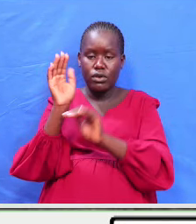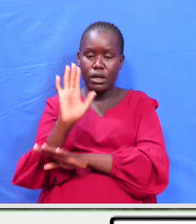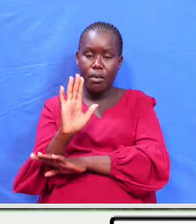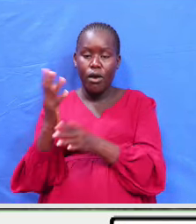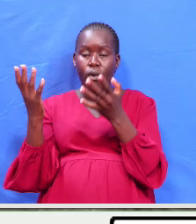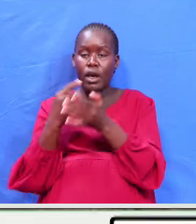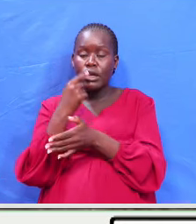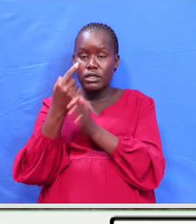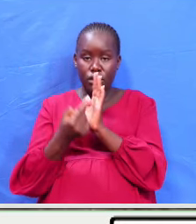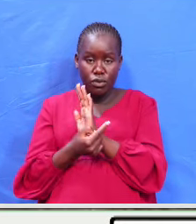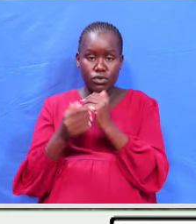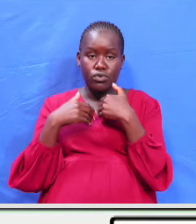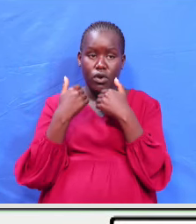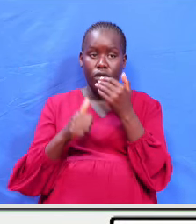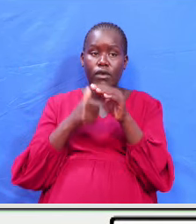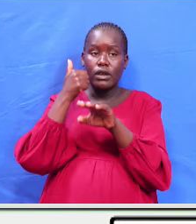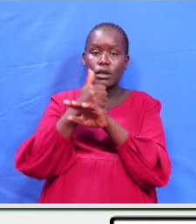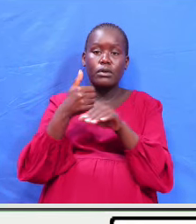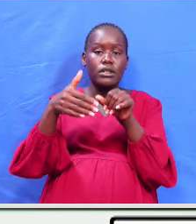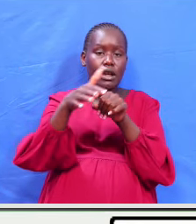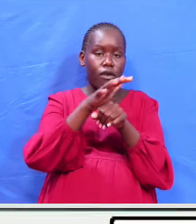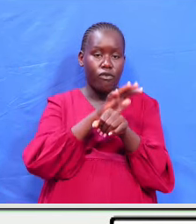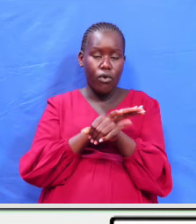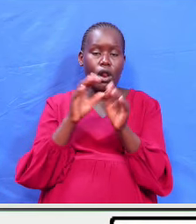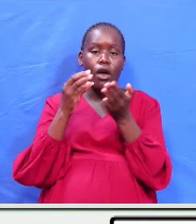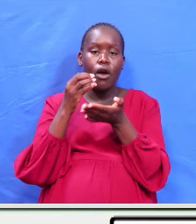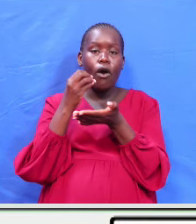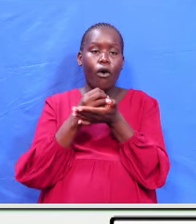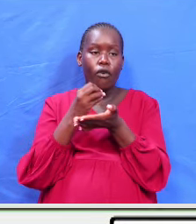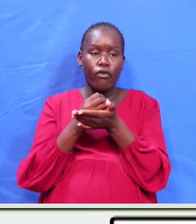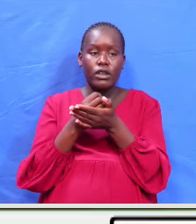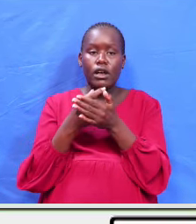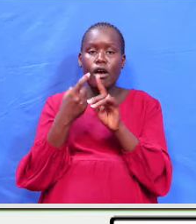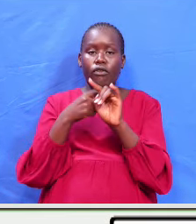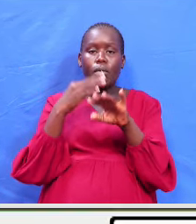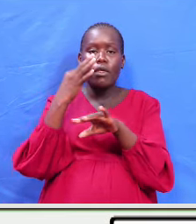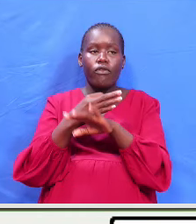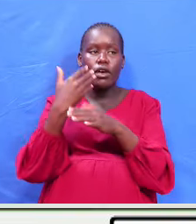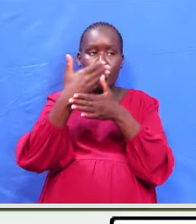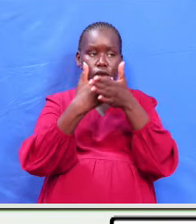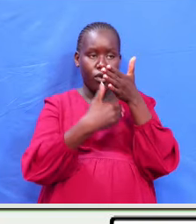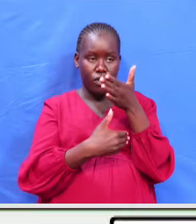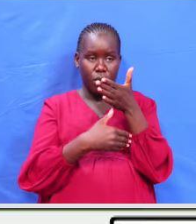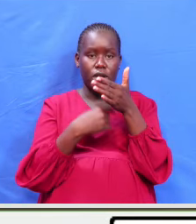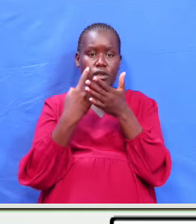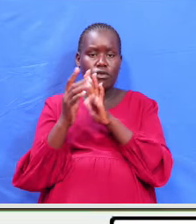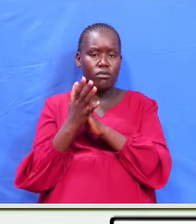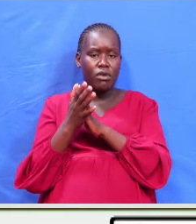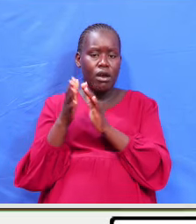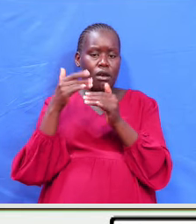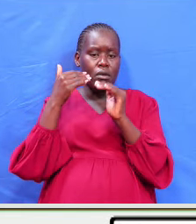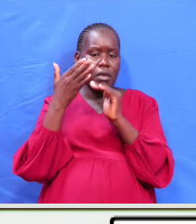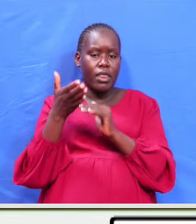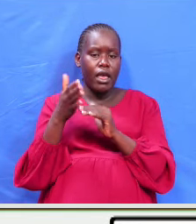is said to have established a full-fledged office for making fake documents for non-existing construction works.